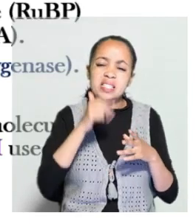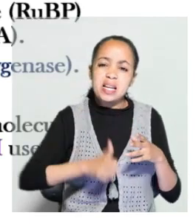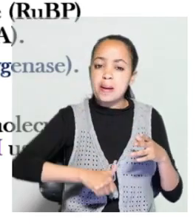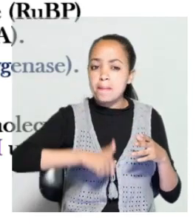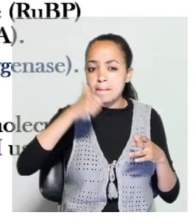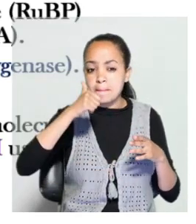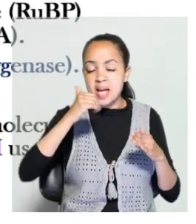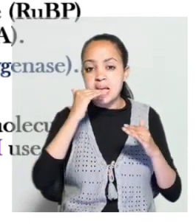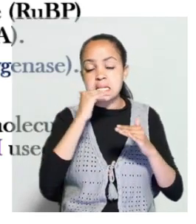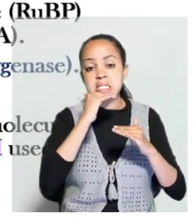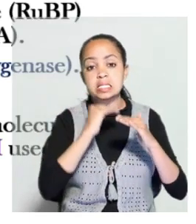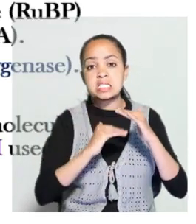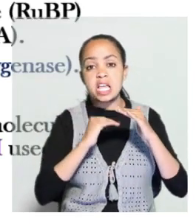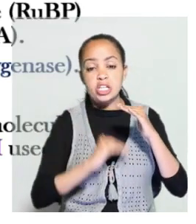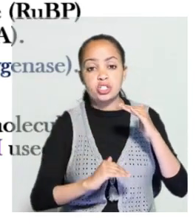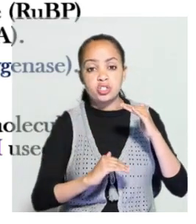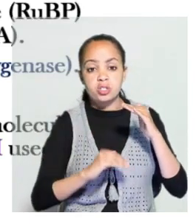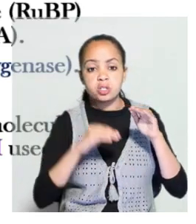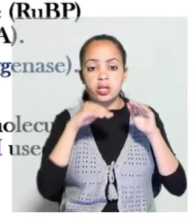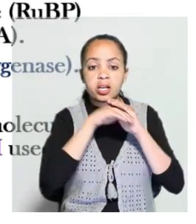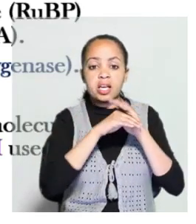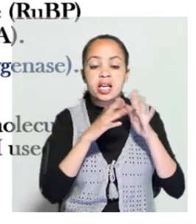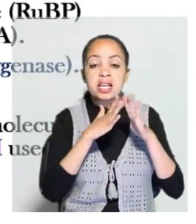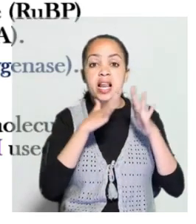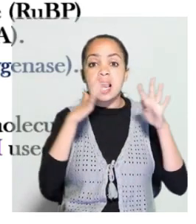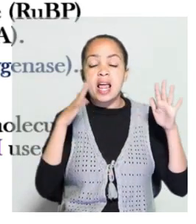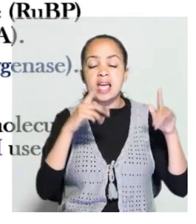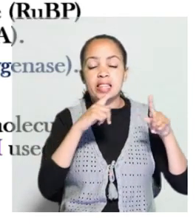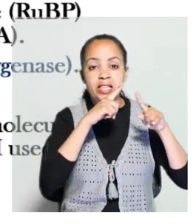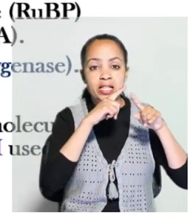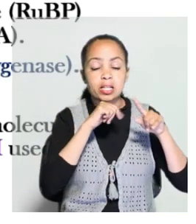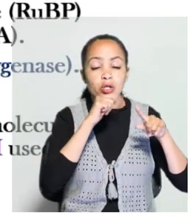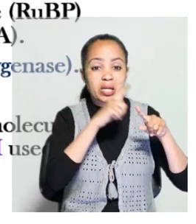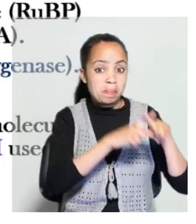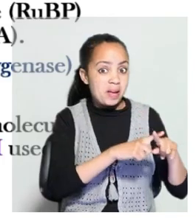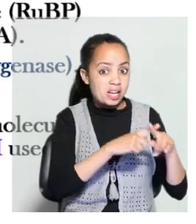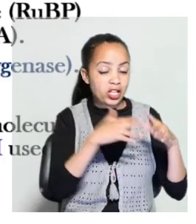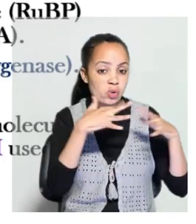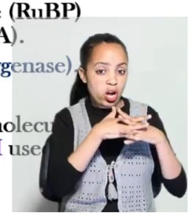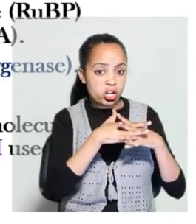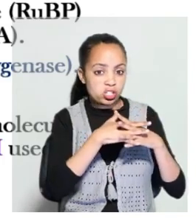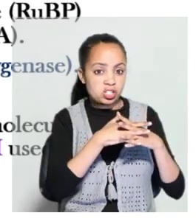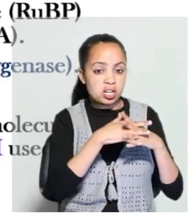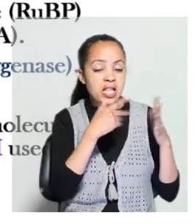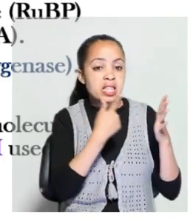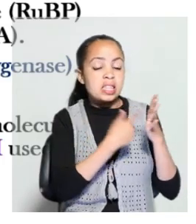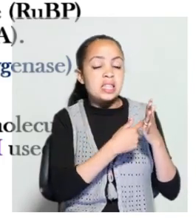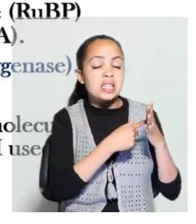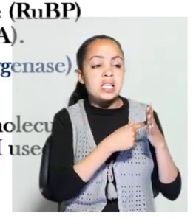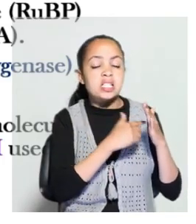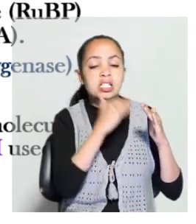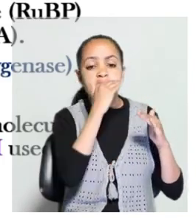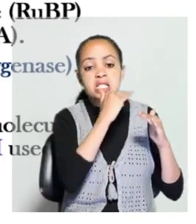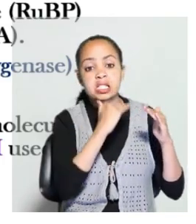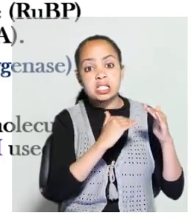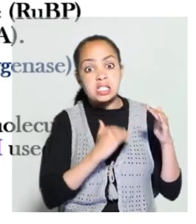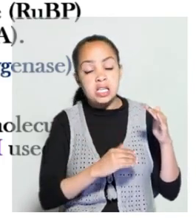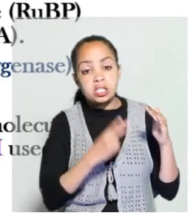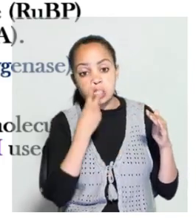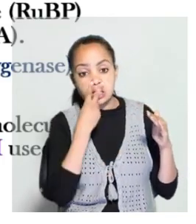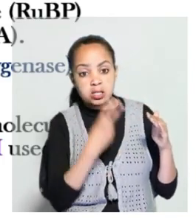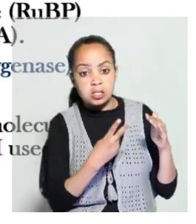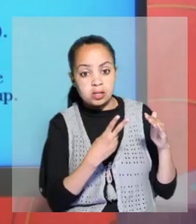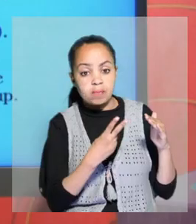main stages in light-independent reaction. This stage can be consequently